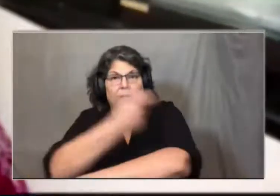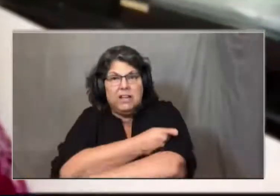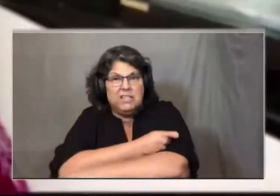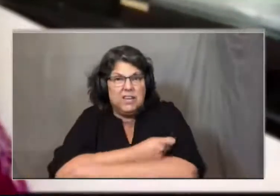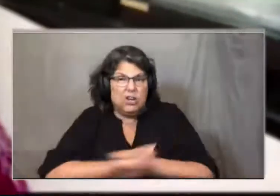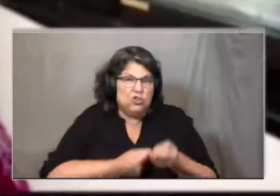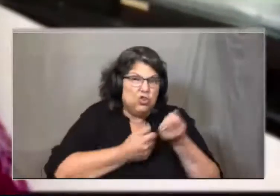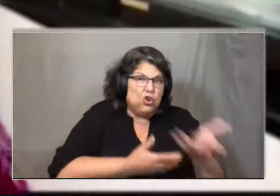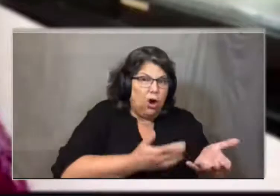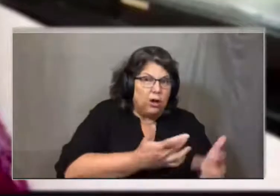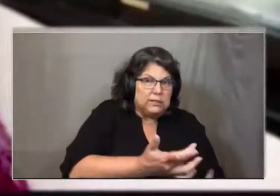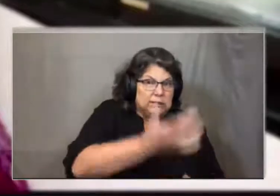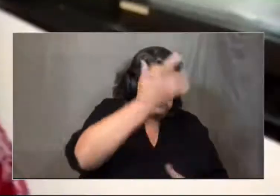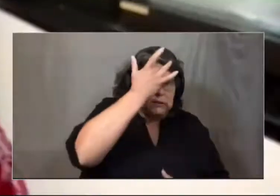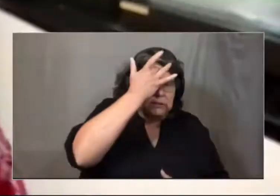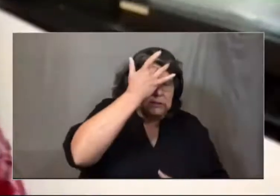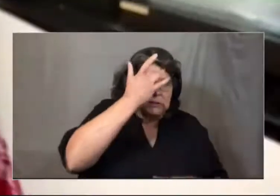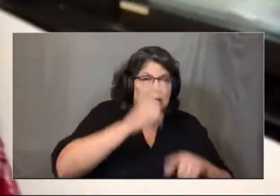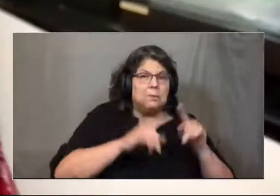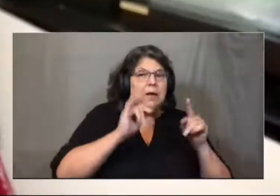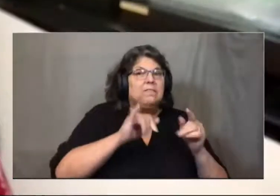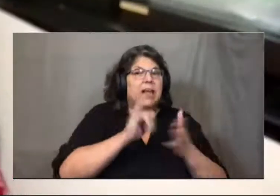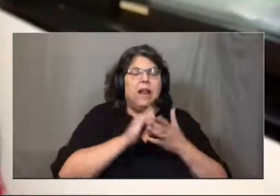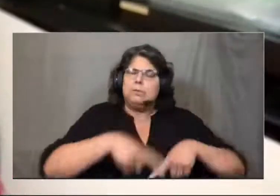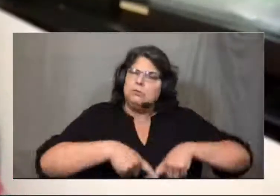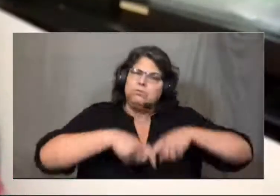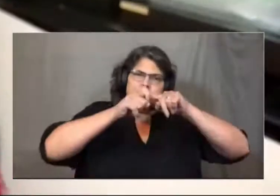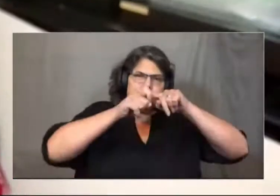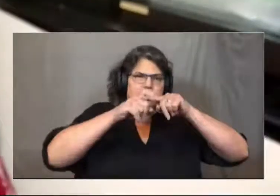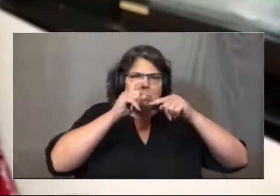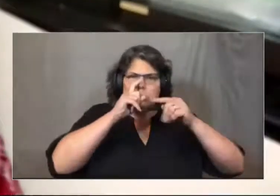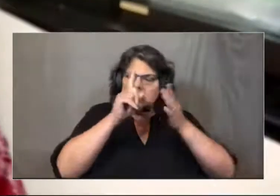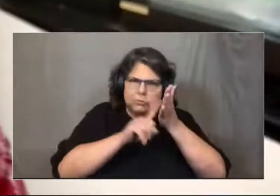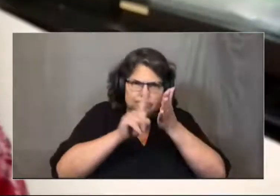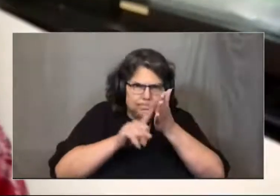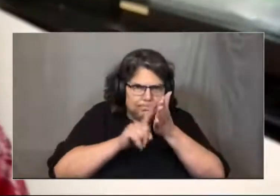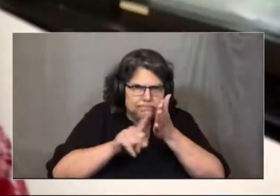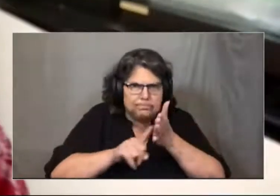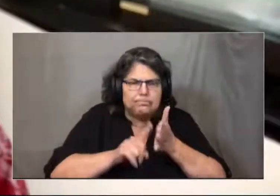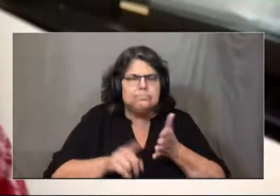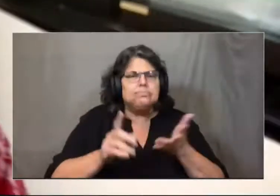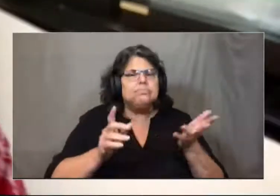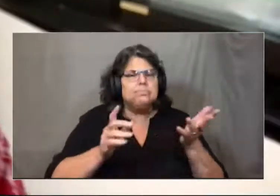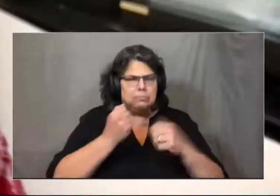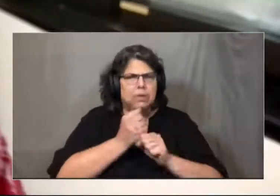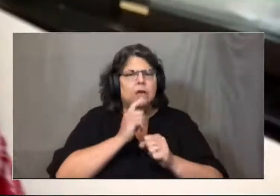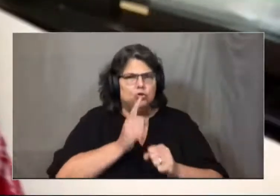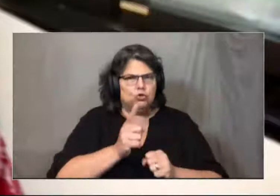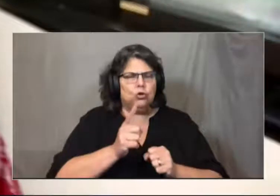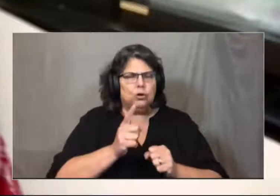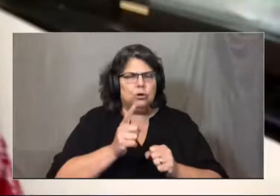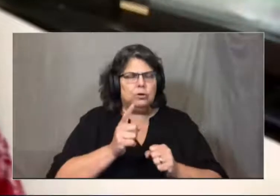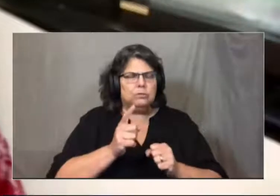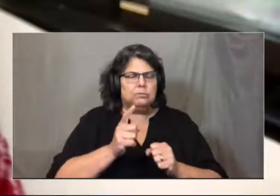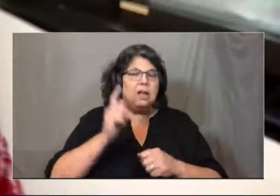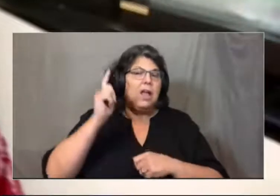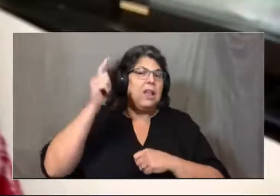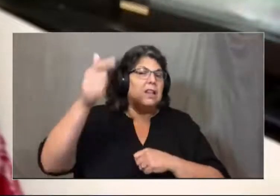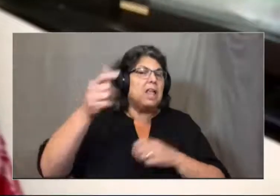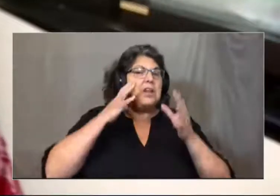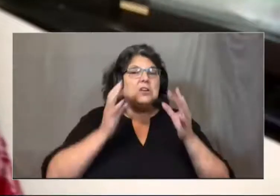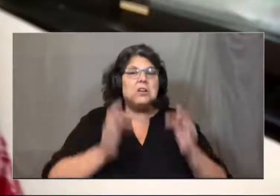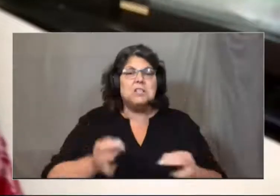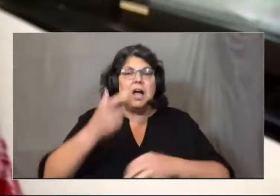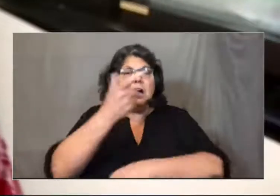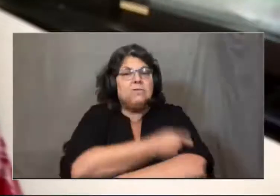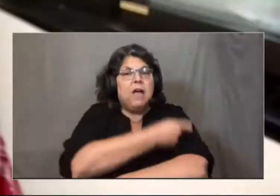kind of thing happens, a lot of examination has to go on so that we make sure that whatever we're putting into people, we're not